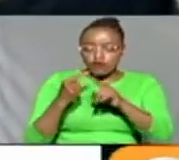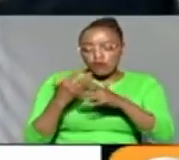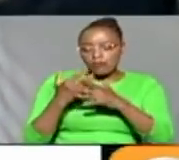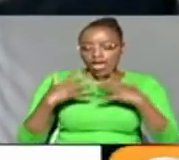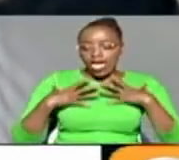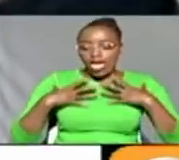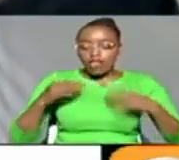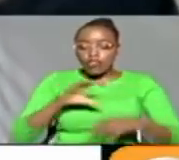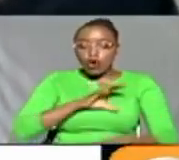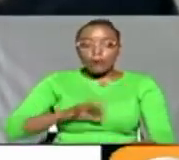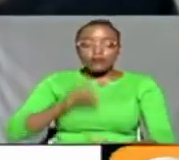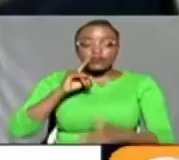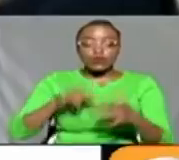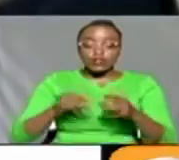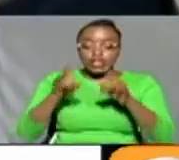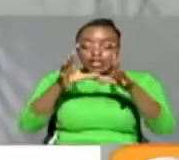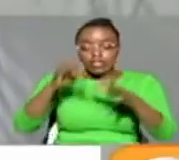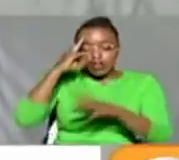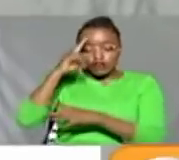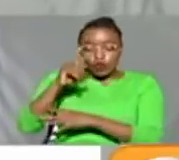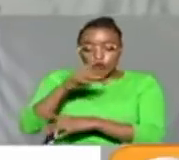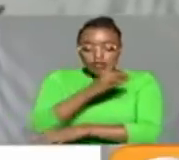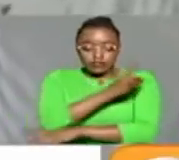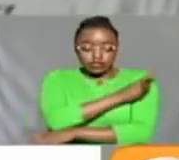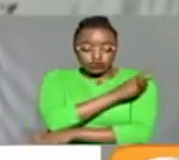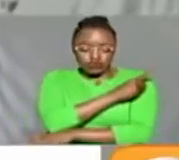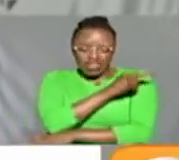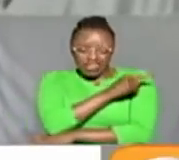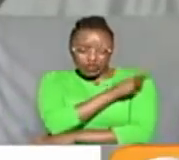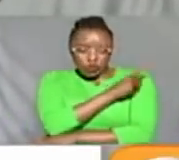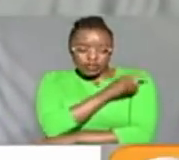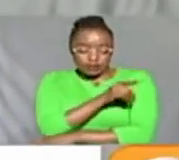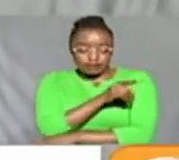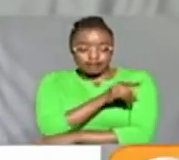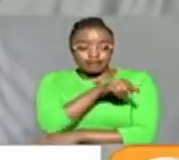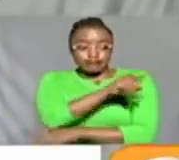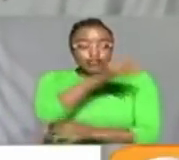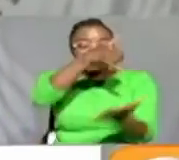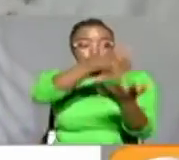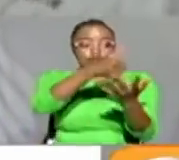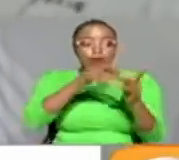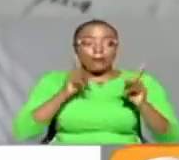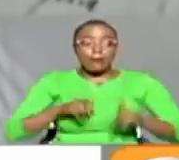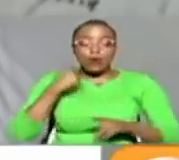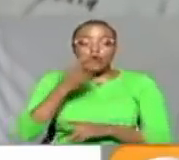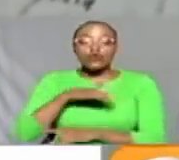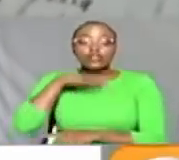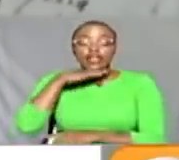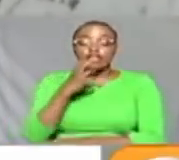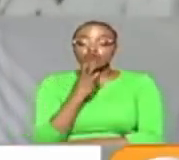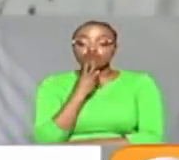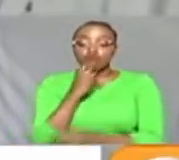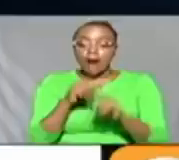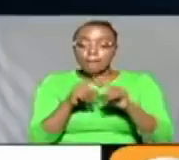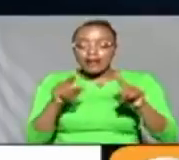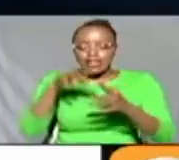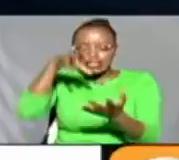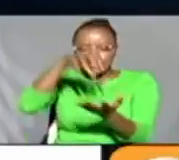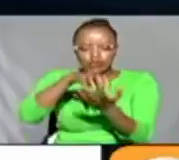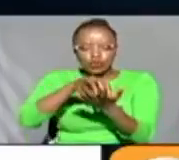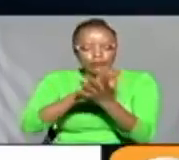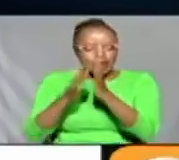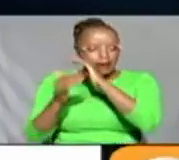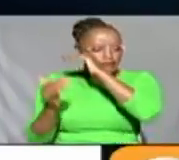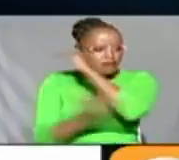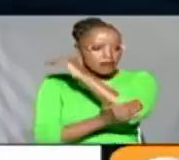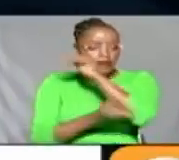Commission indicating that the director of Wuchang Hospital, Dr. Liu Ziming, was among those who died on Tuesday. But as the situation worsens,